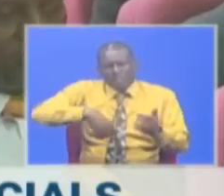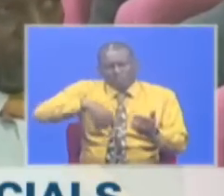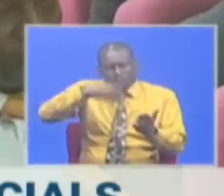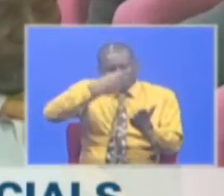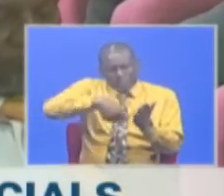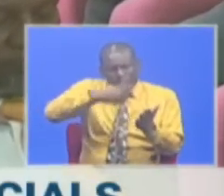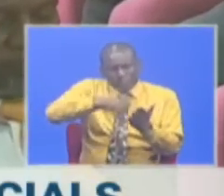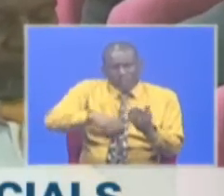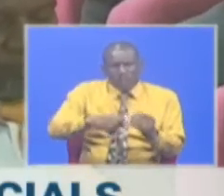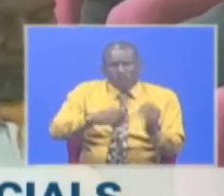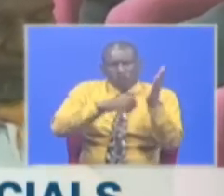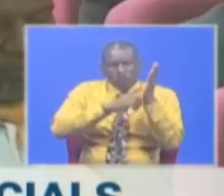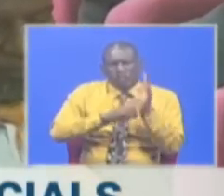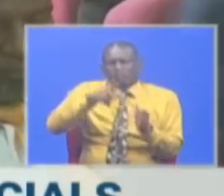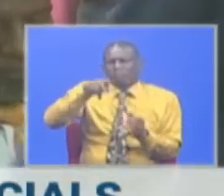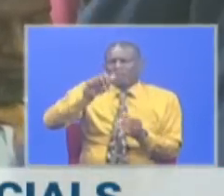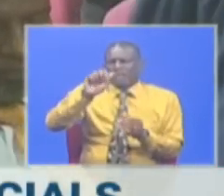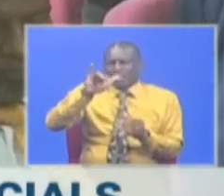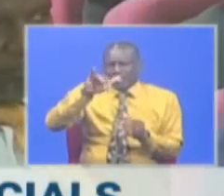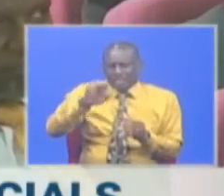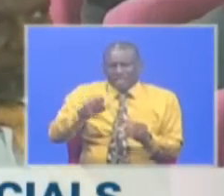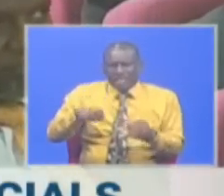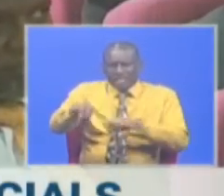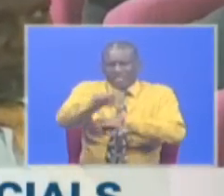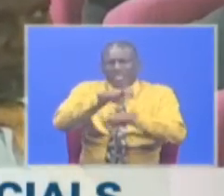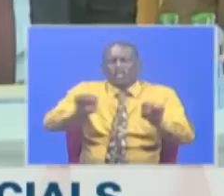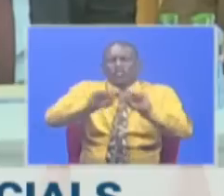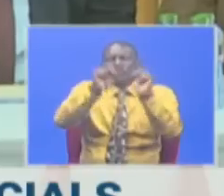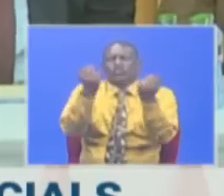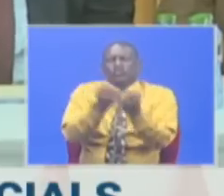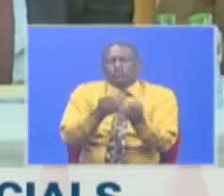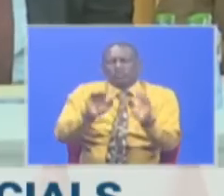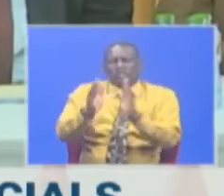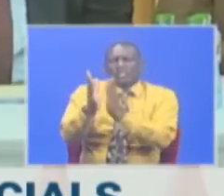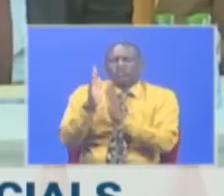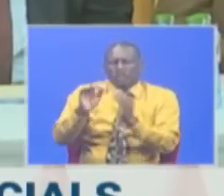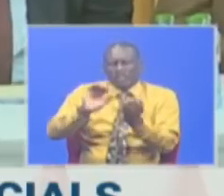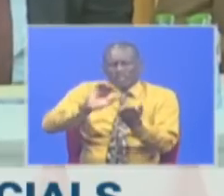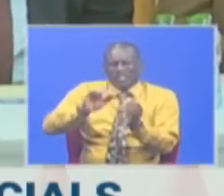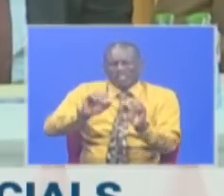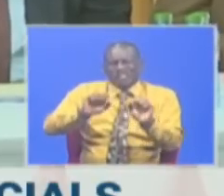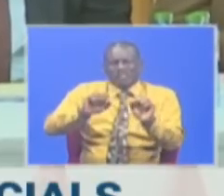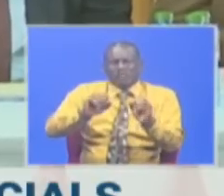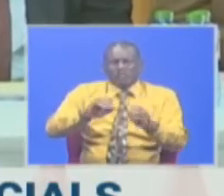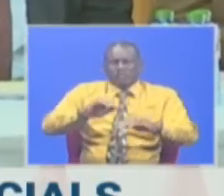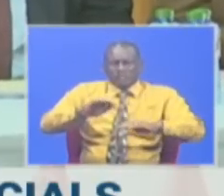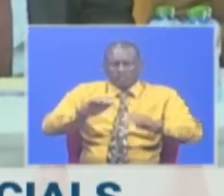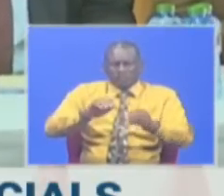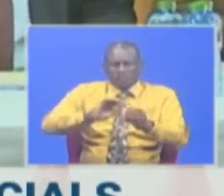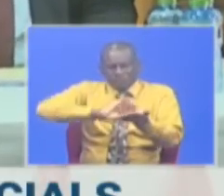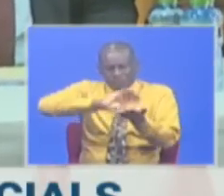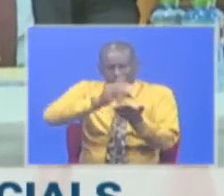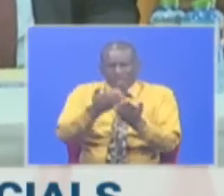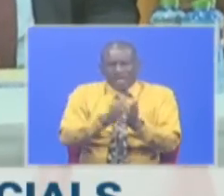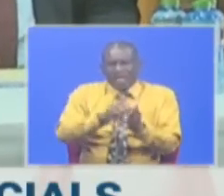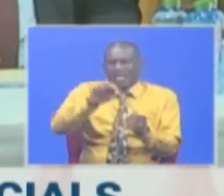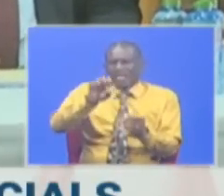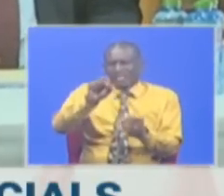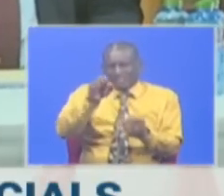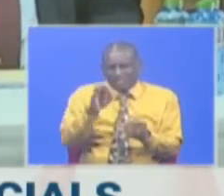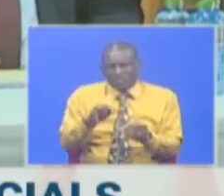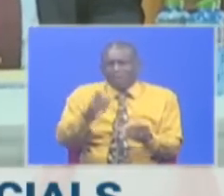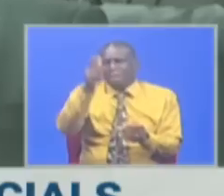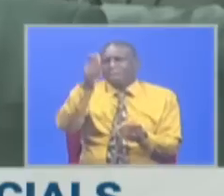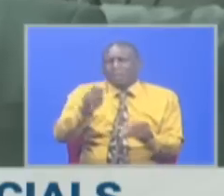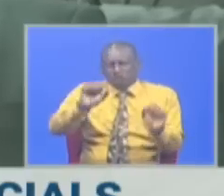as pay as you earn, the National Social Security Fund, and the National Hospital Insurance Fund. Pensions and savings